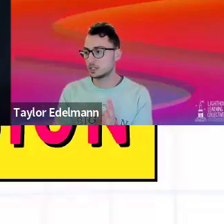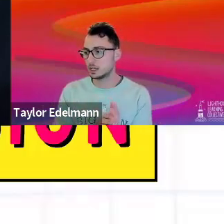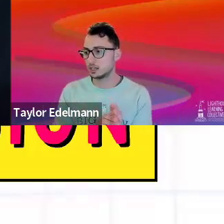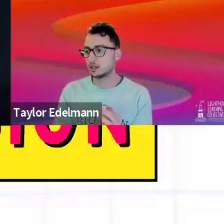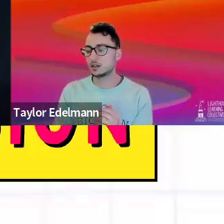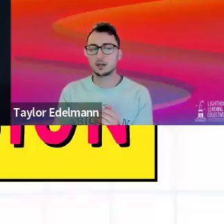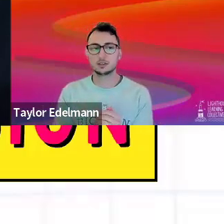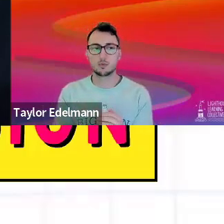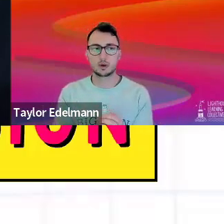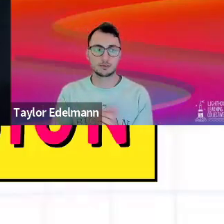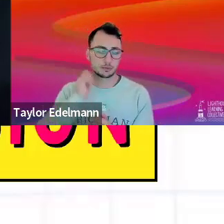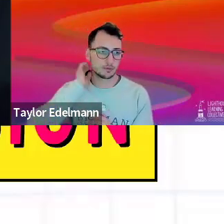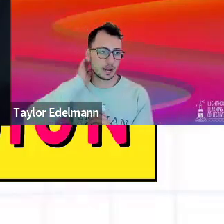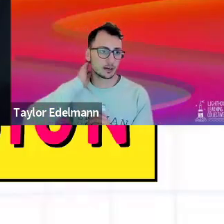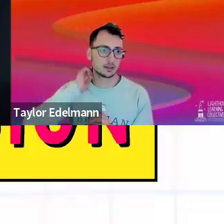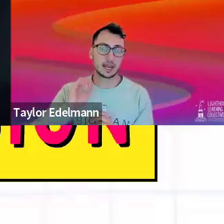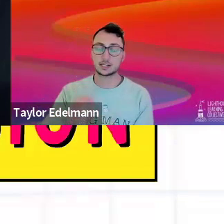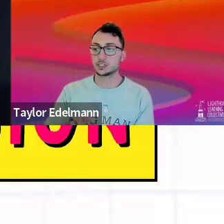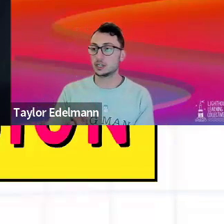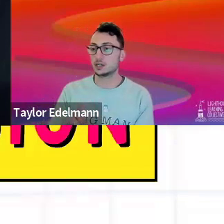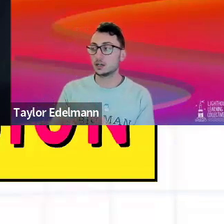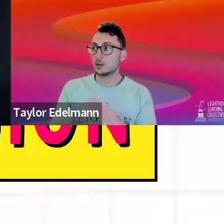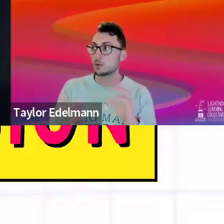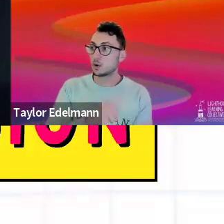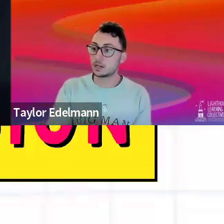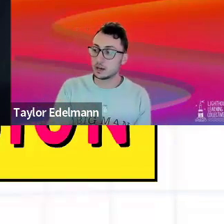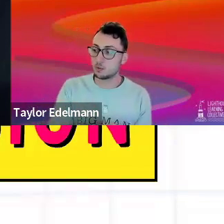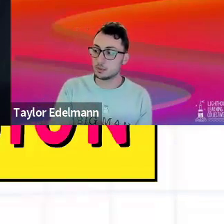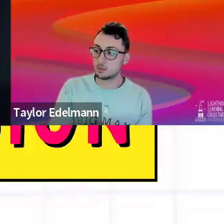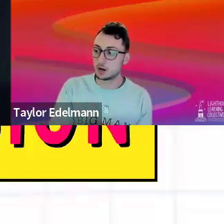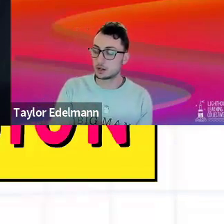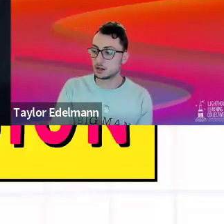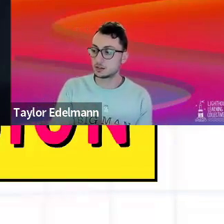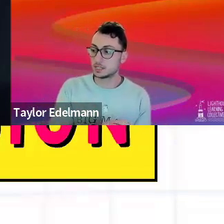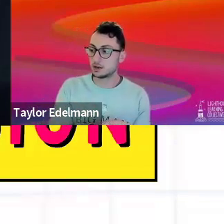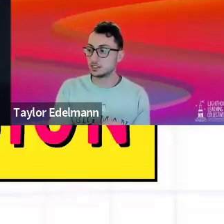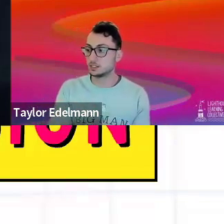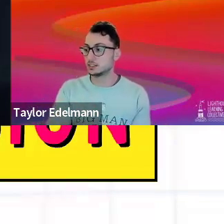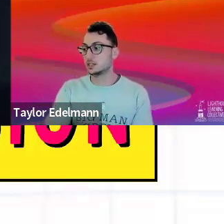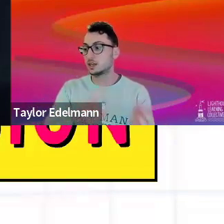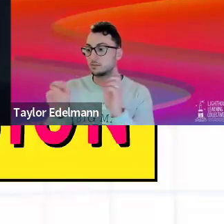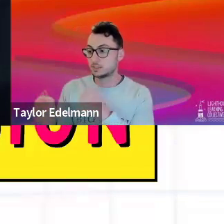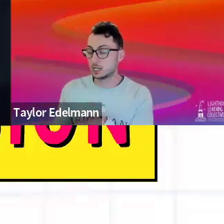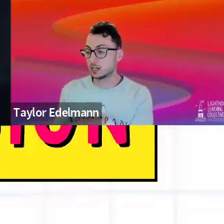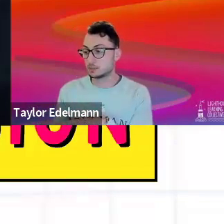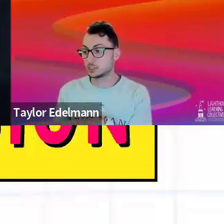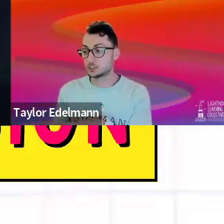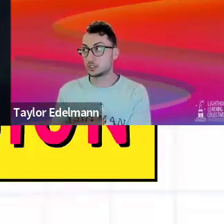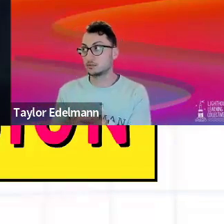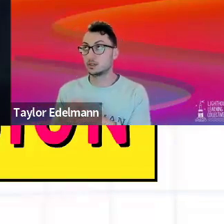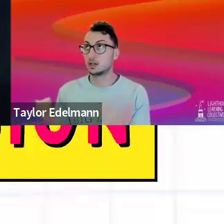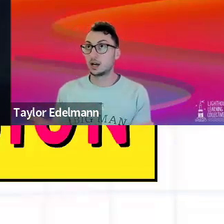have Yona Tangi, who's a wonderful provider. They actually were working at Whitman Walker down in DC. They've taken